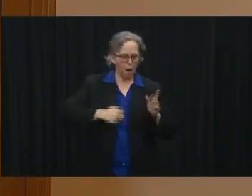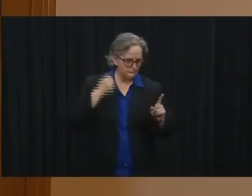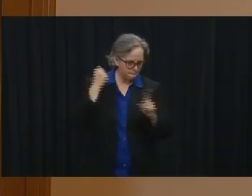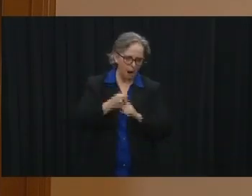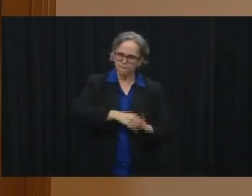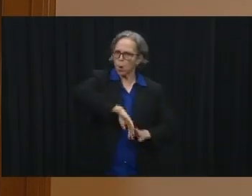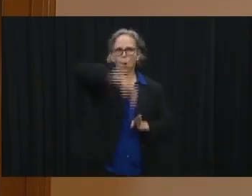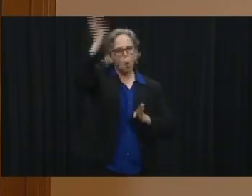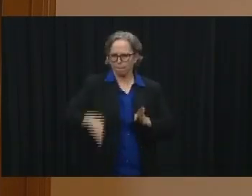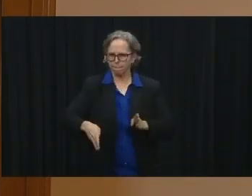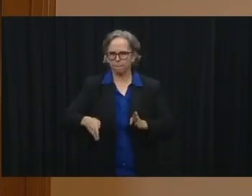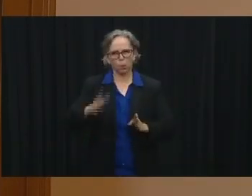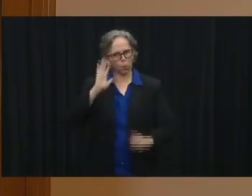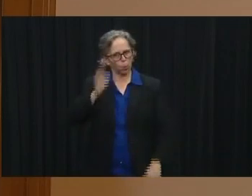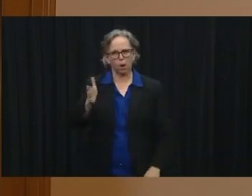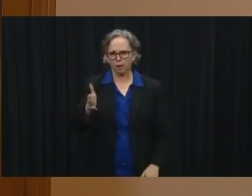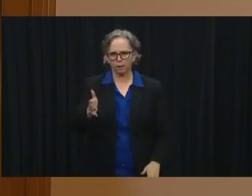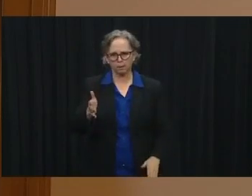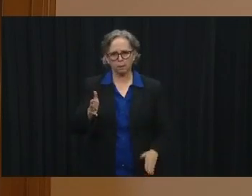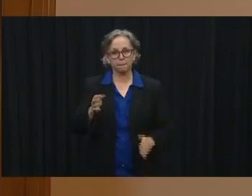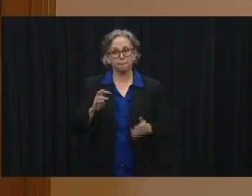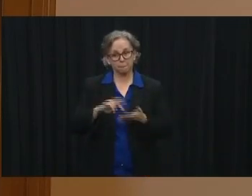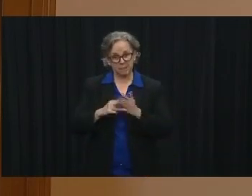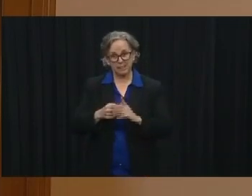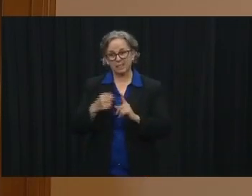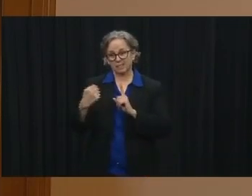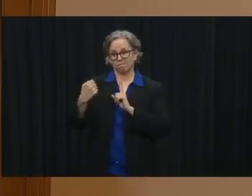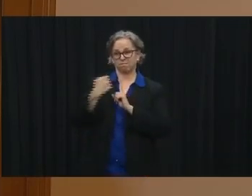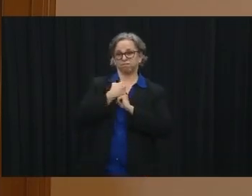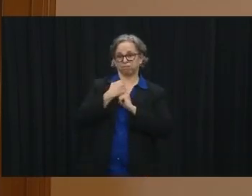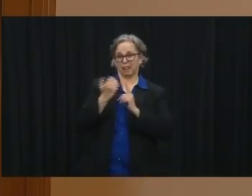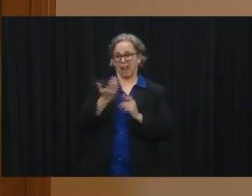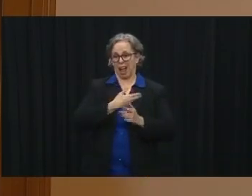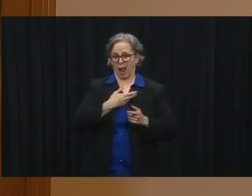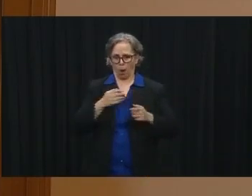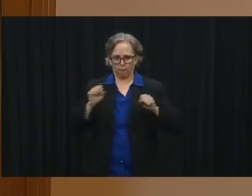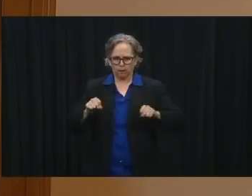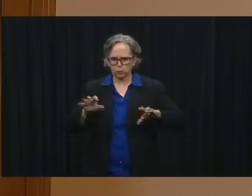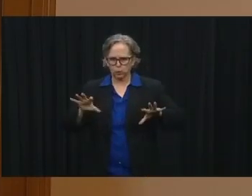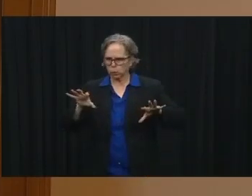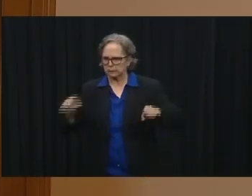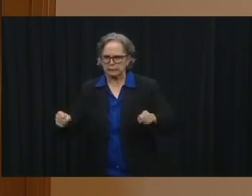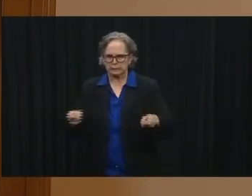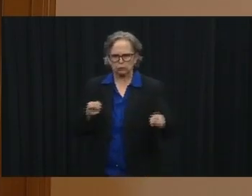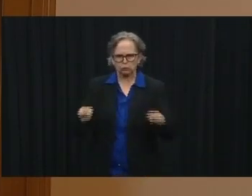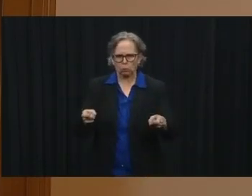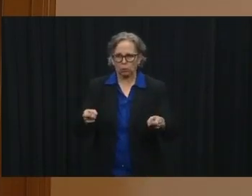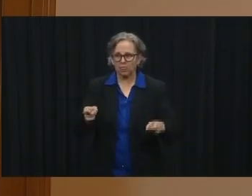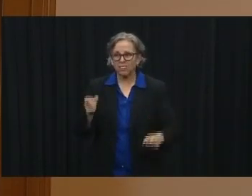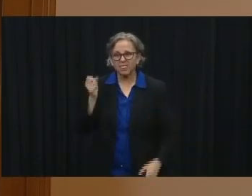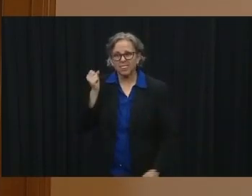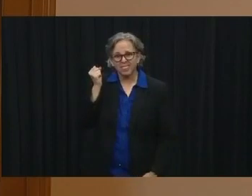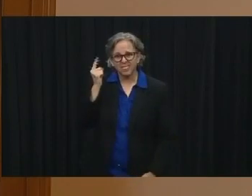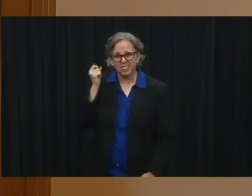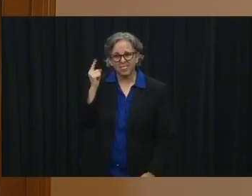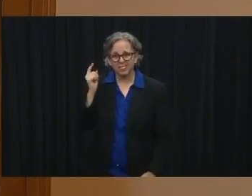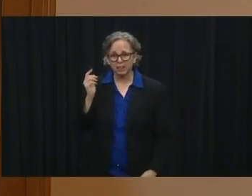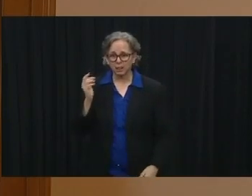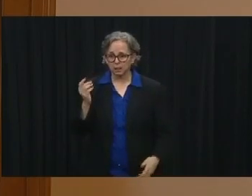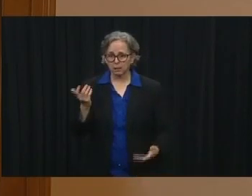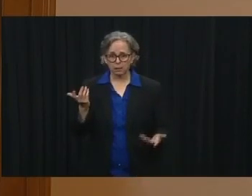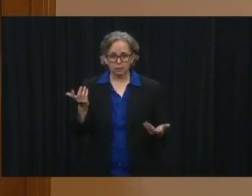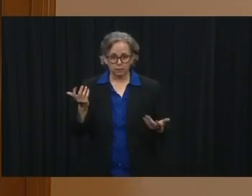to handle this. We will exceed our capacity, but we've really been minimizing that amount.